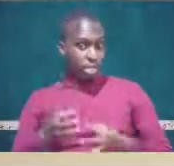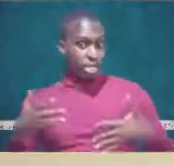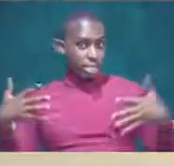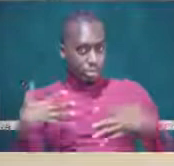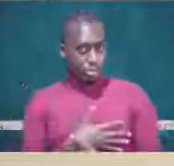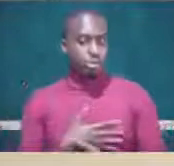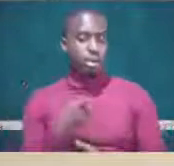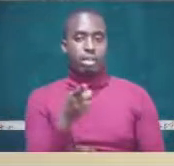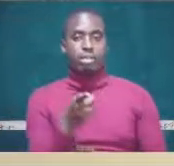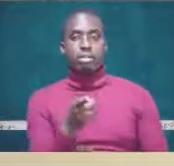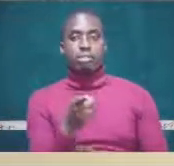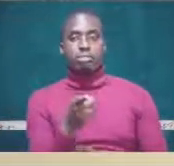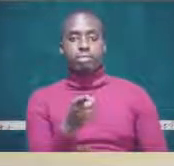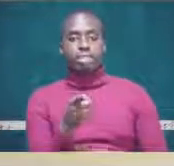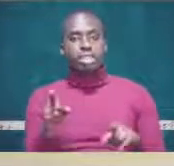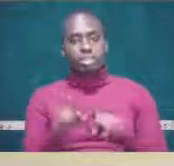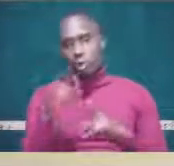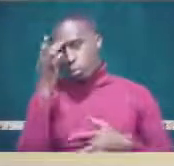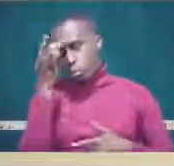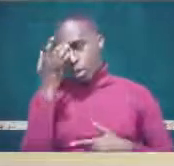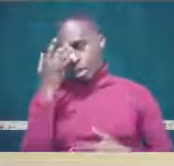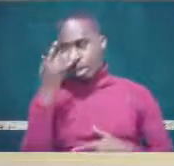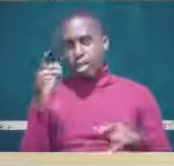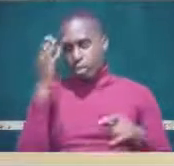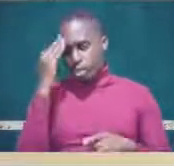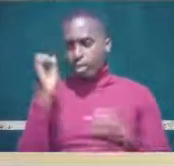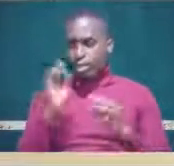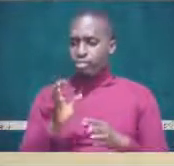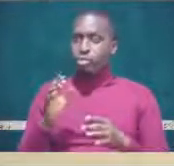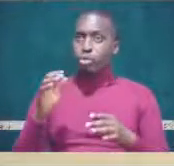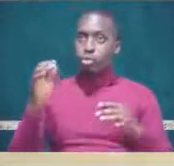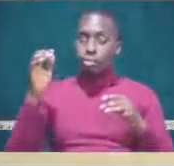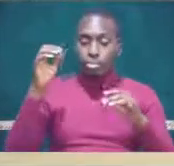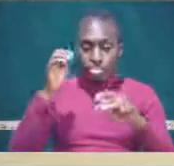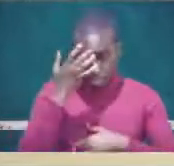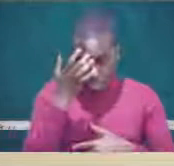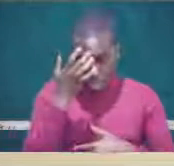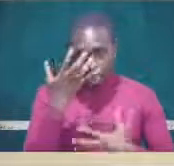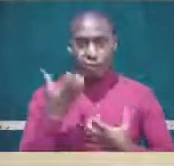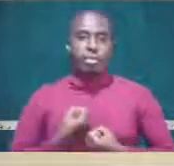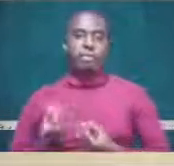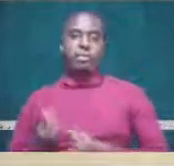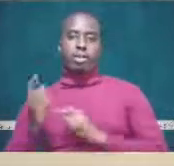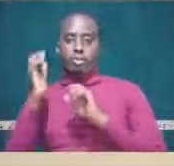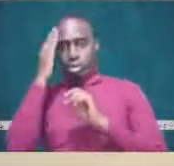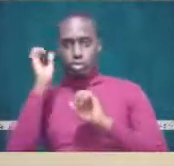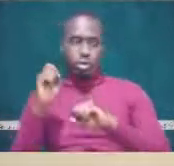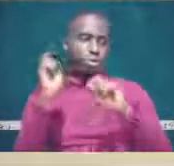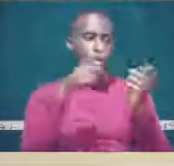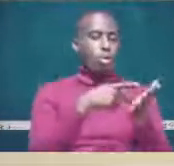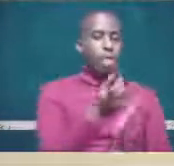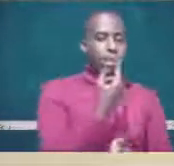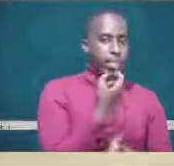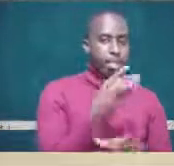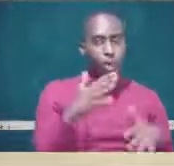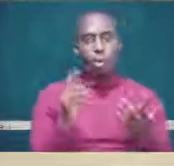unforeseen circumstances, like sickness, so that if you fall sick, you should have the money so that you're able to buy medicine